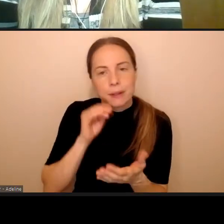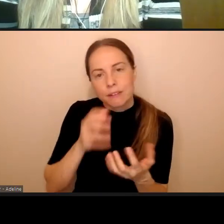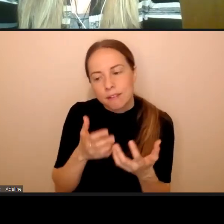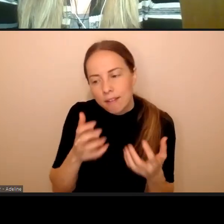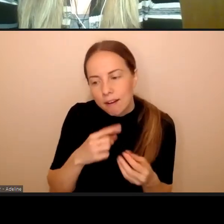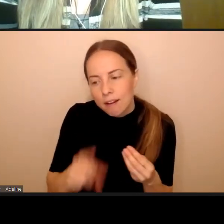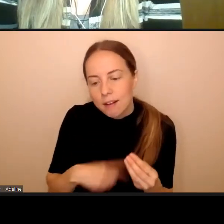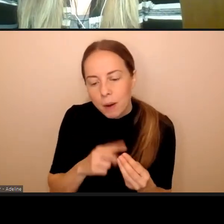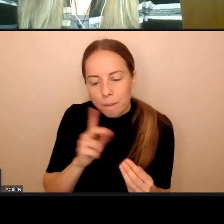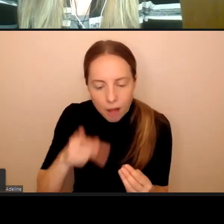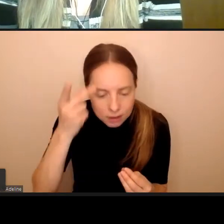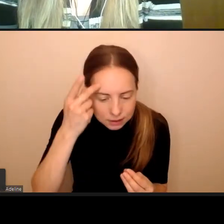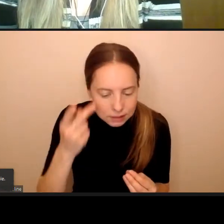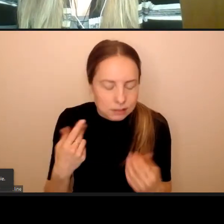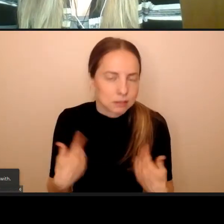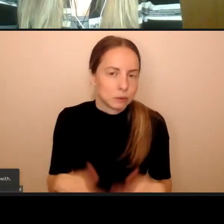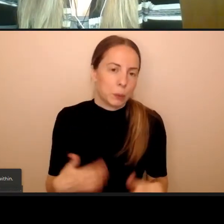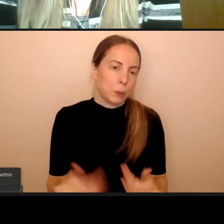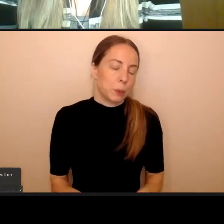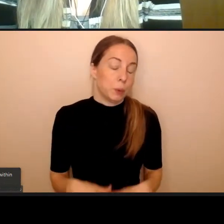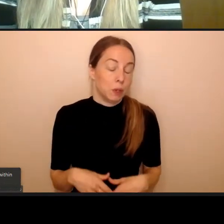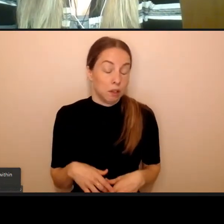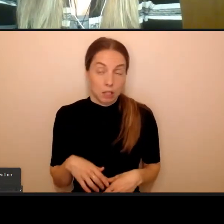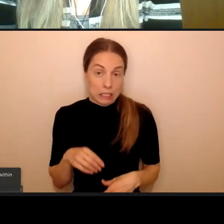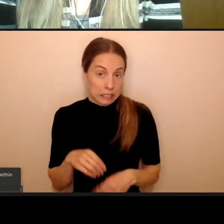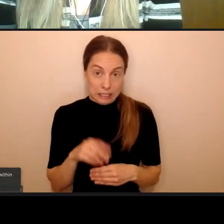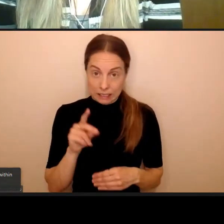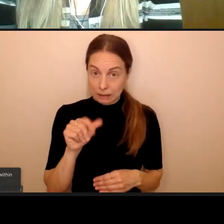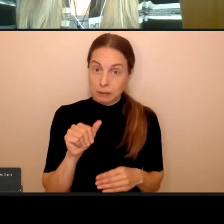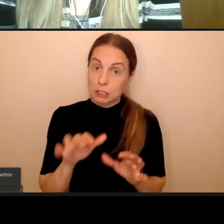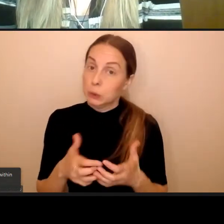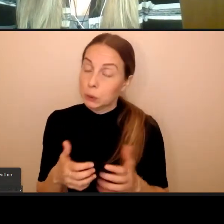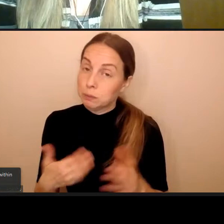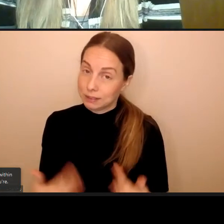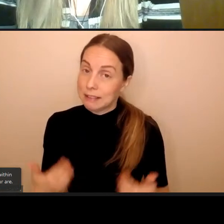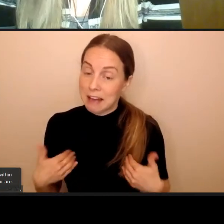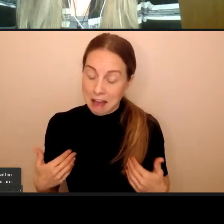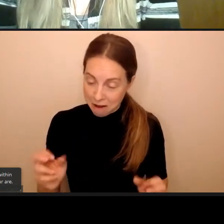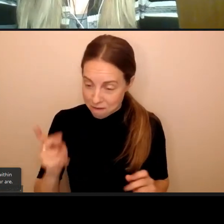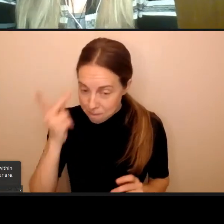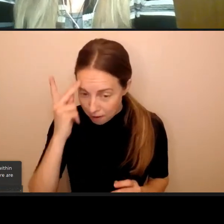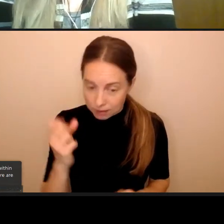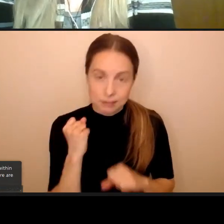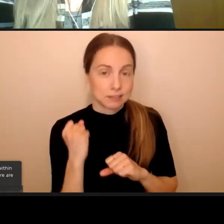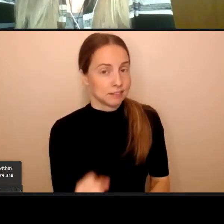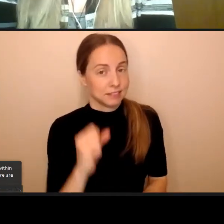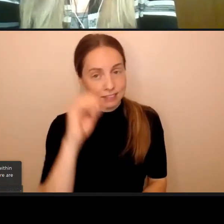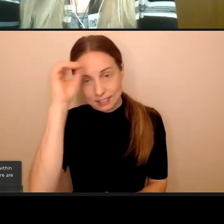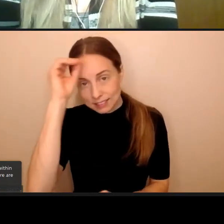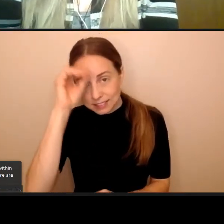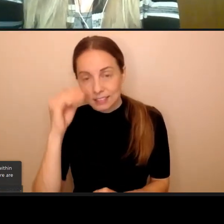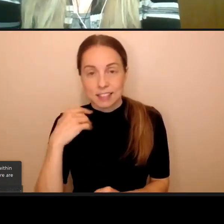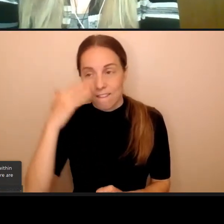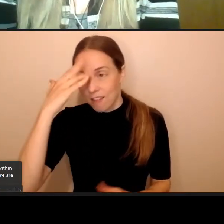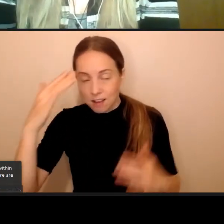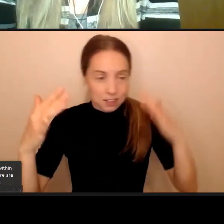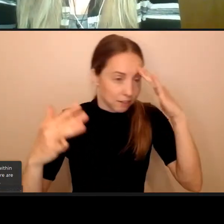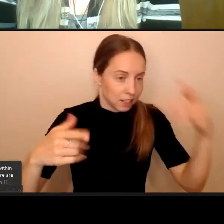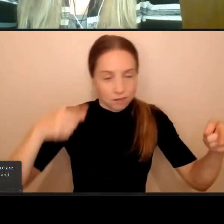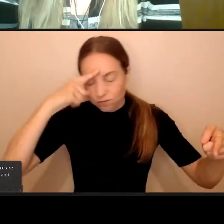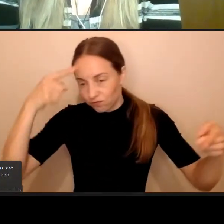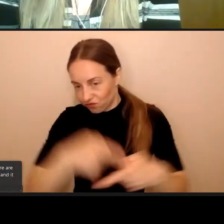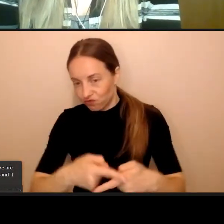everything else. And trust me, people, within disability groups, there are politics and there are philosophy differences and such, and it